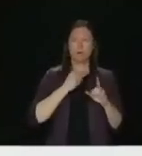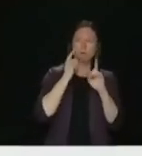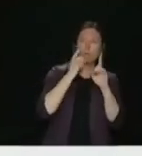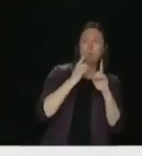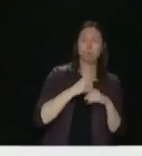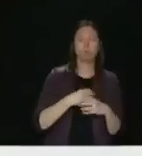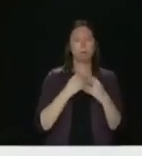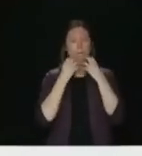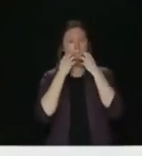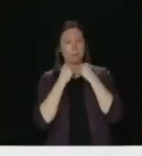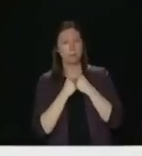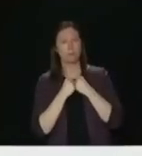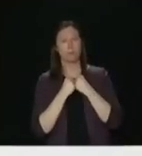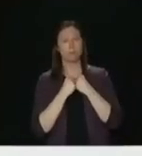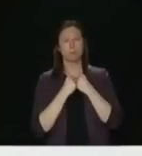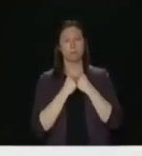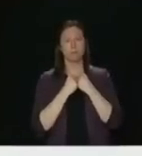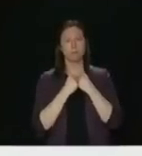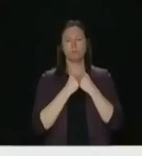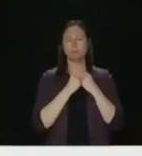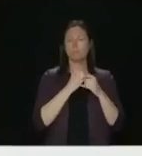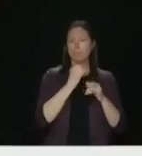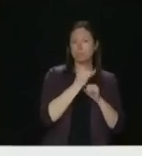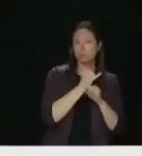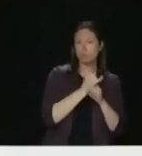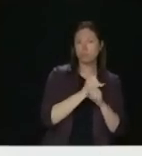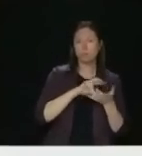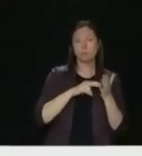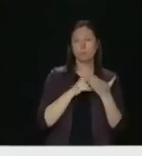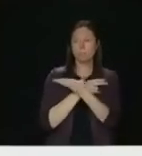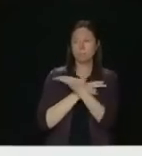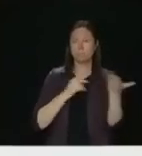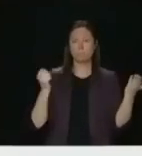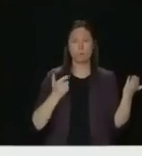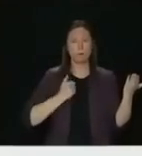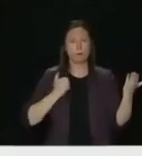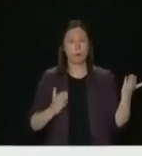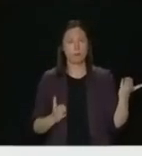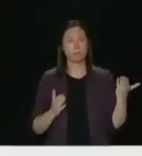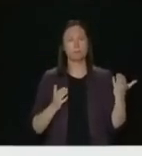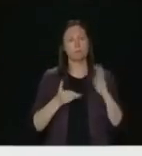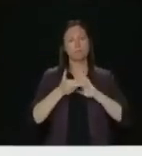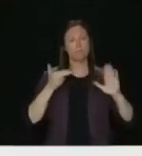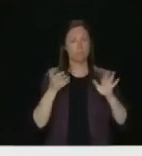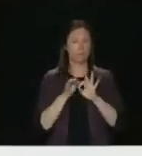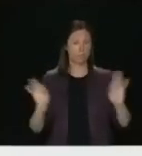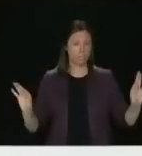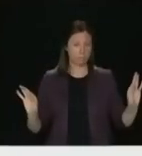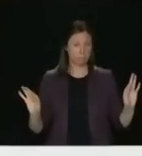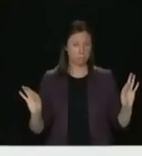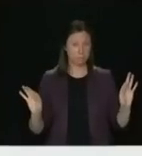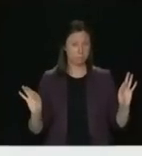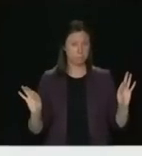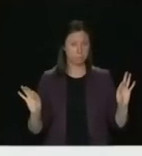and institutions that keep all Canadians free.